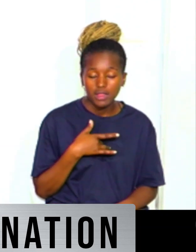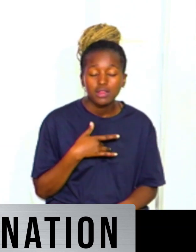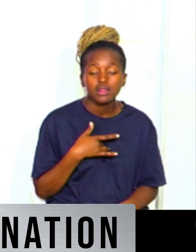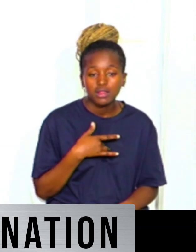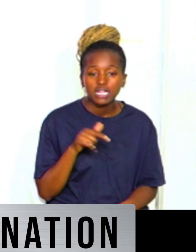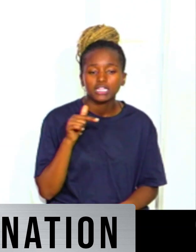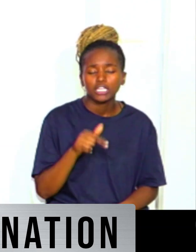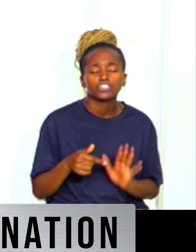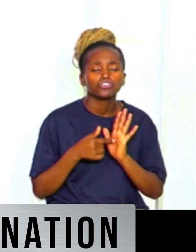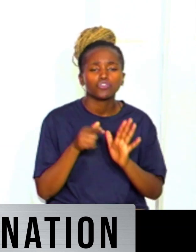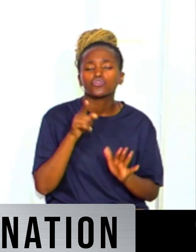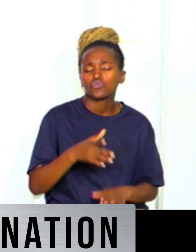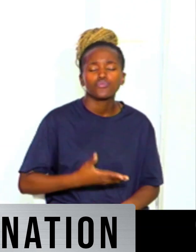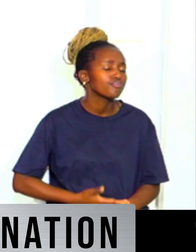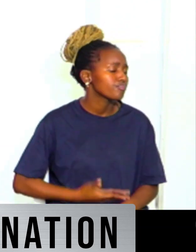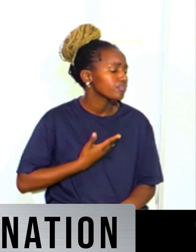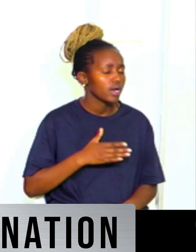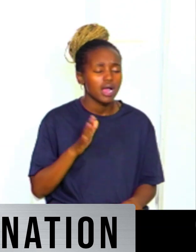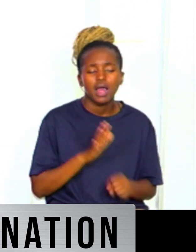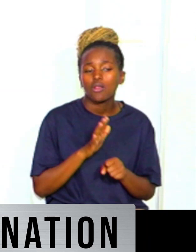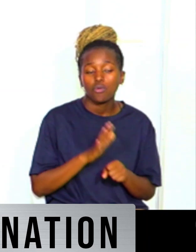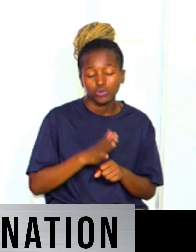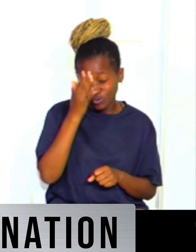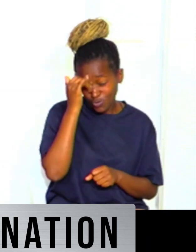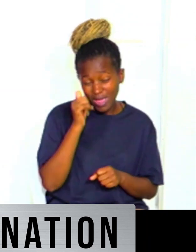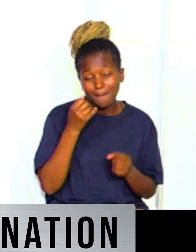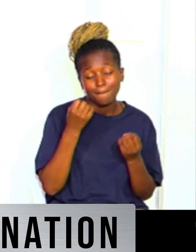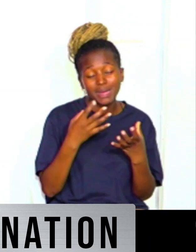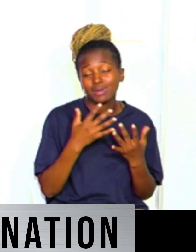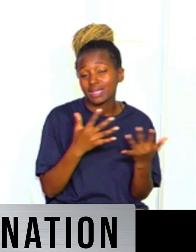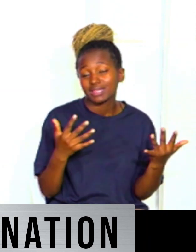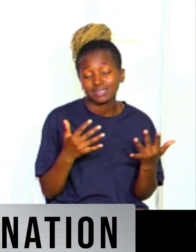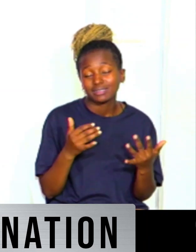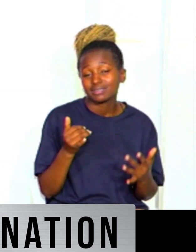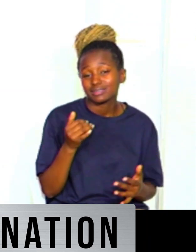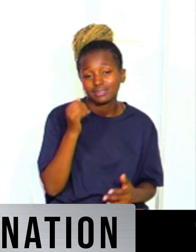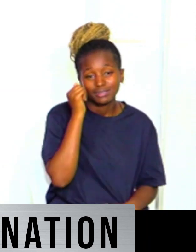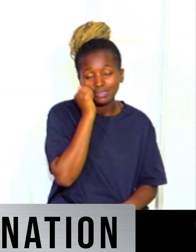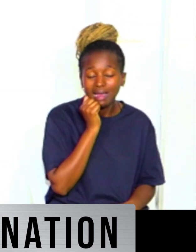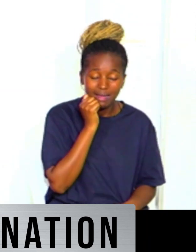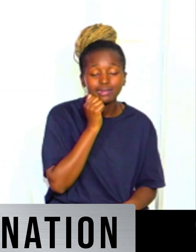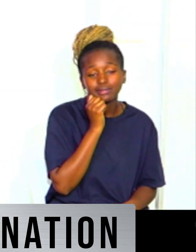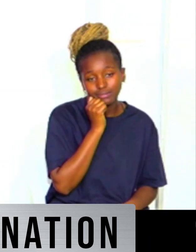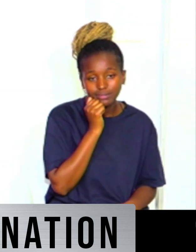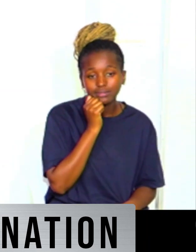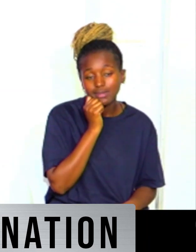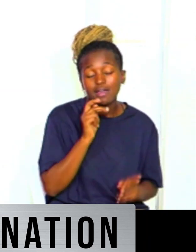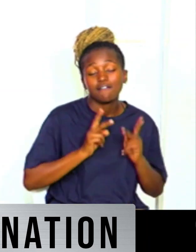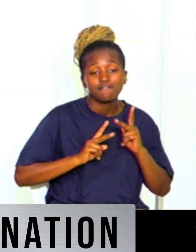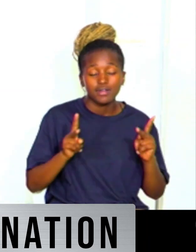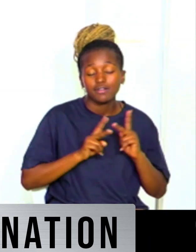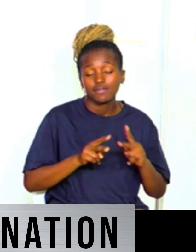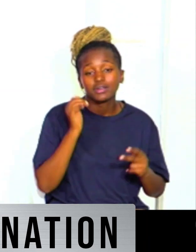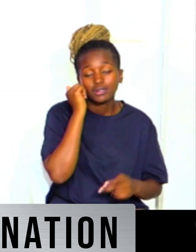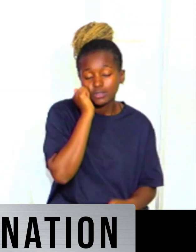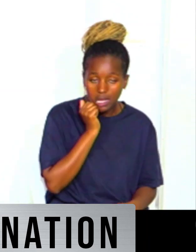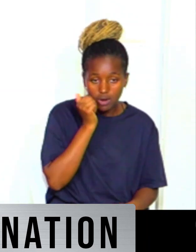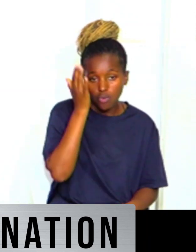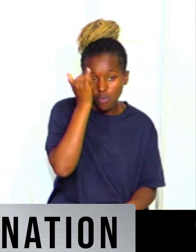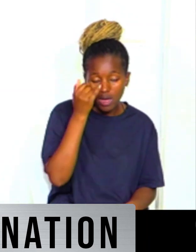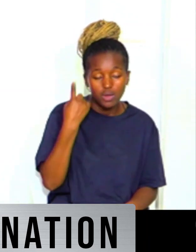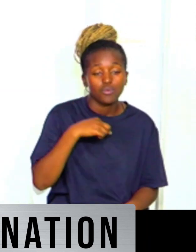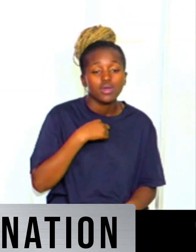you, literally. Yeah, it's sad. It's sad. There are some things that are very sad. Yeah, it's sad because the